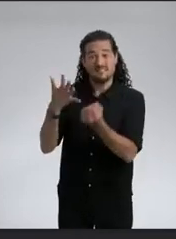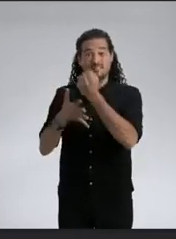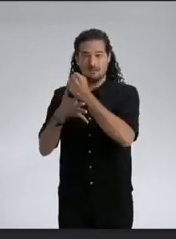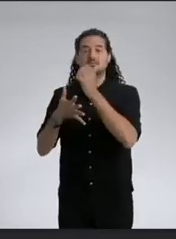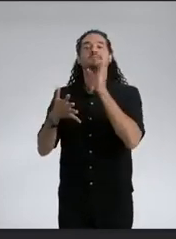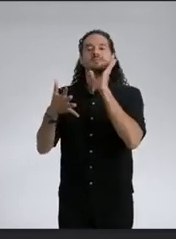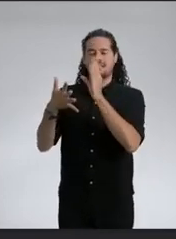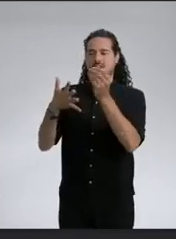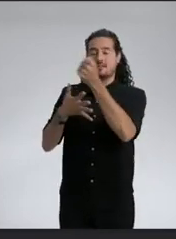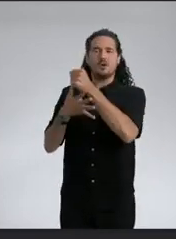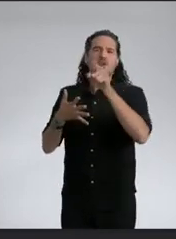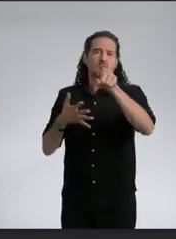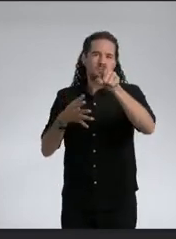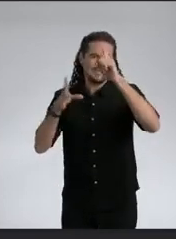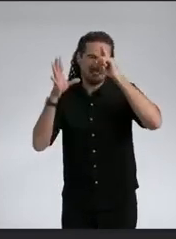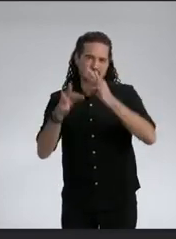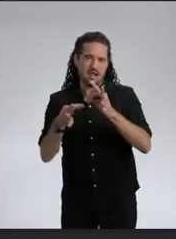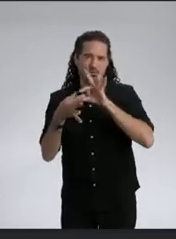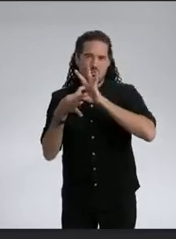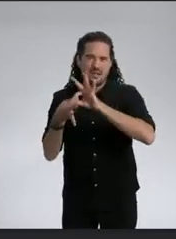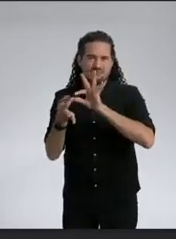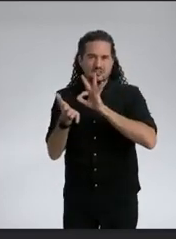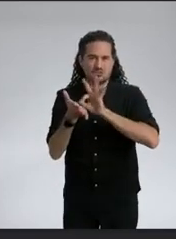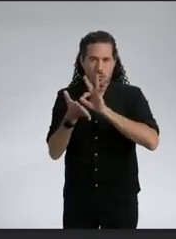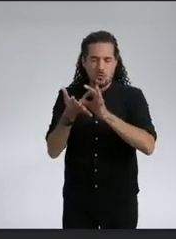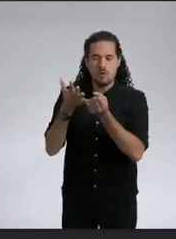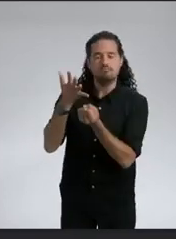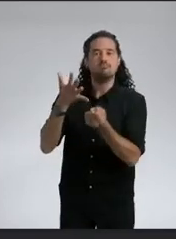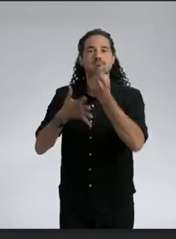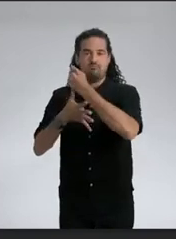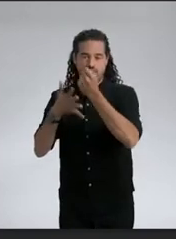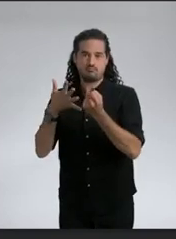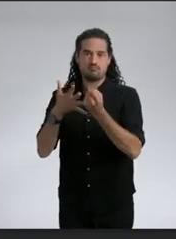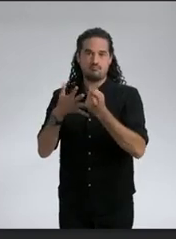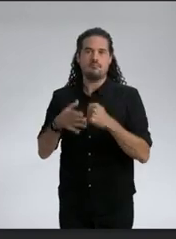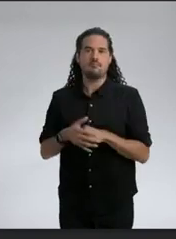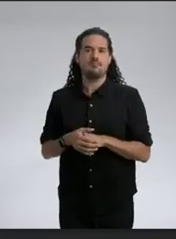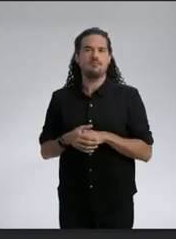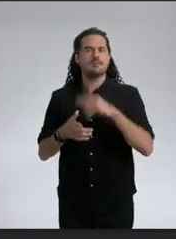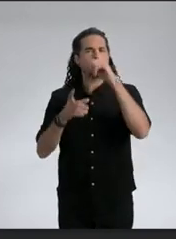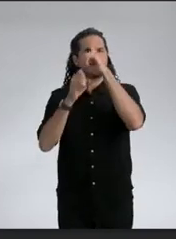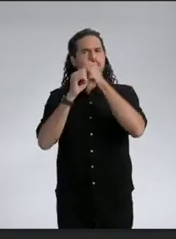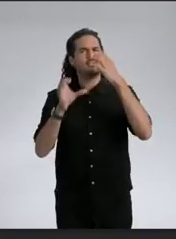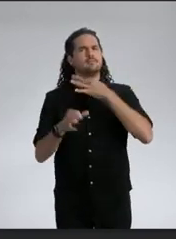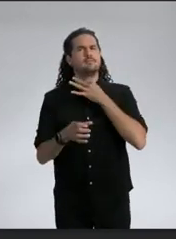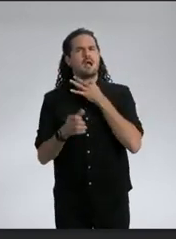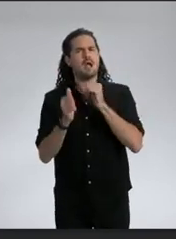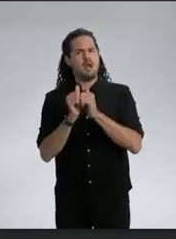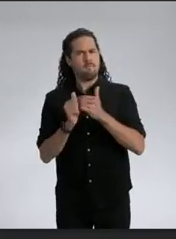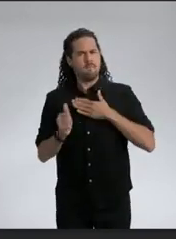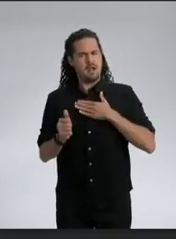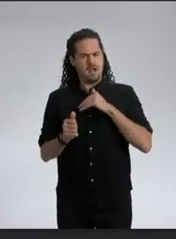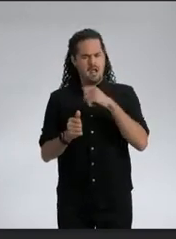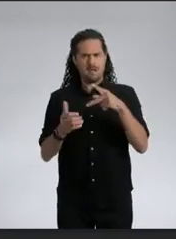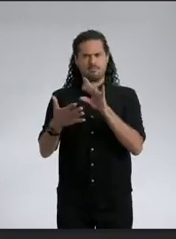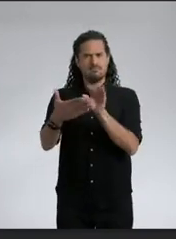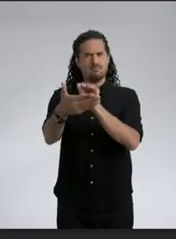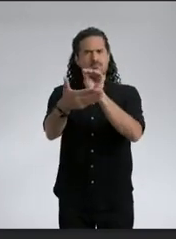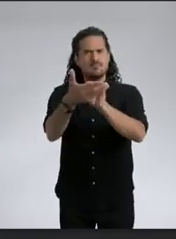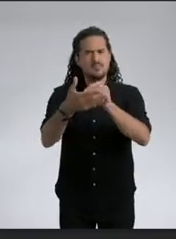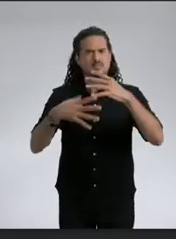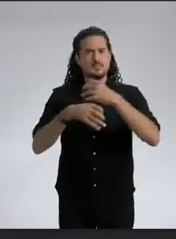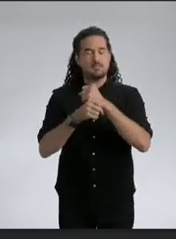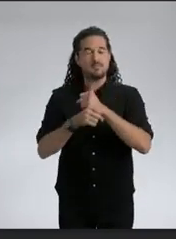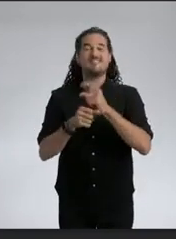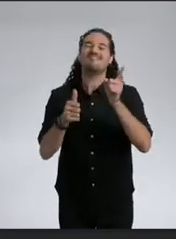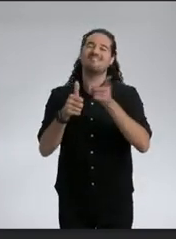will be chosen over others from the same app. Okay, so you might be wondering, how does my app end up in the summary at all? Well, first, it's